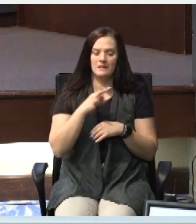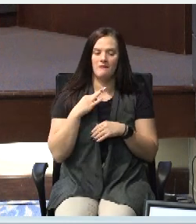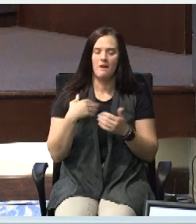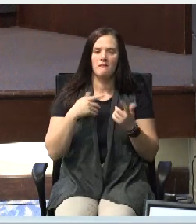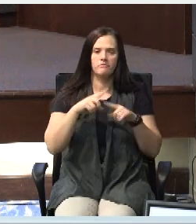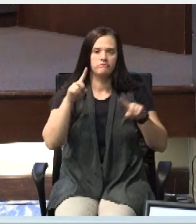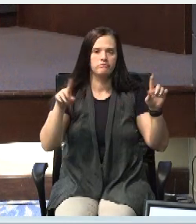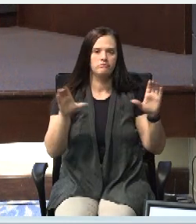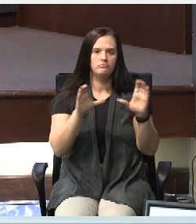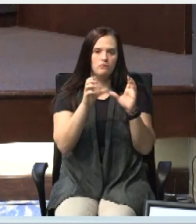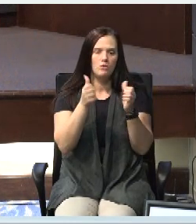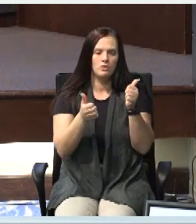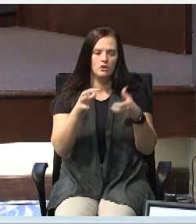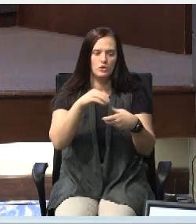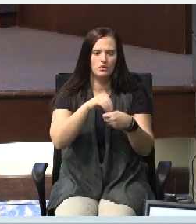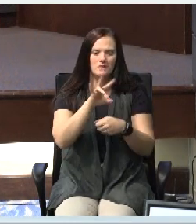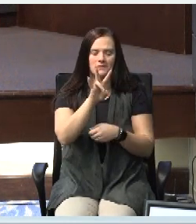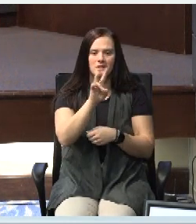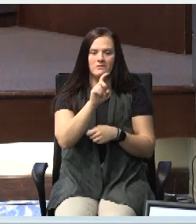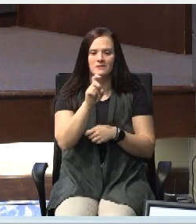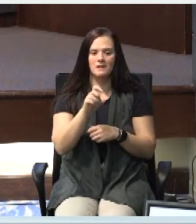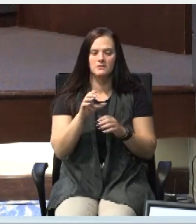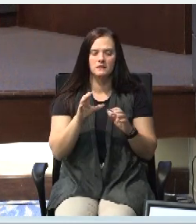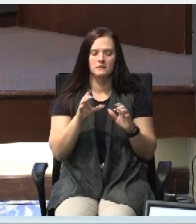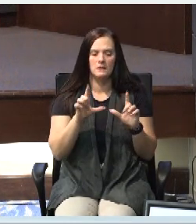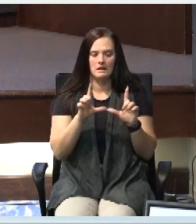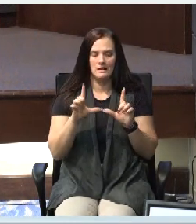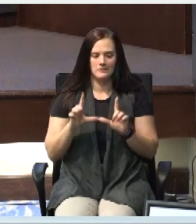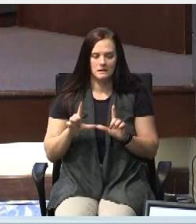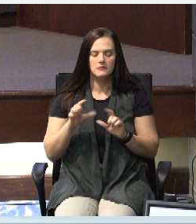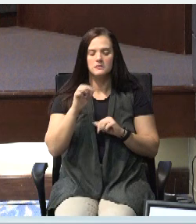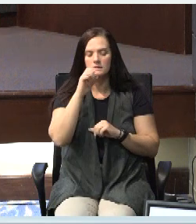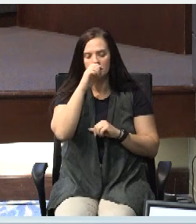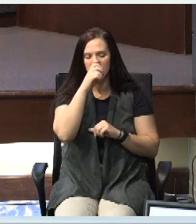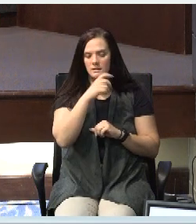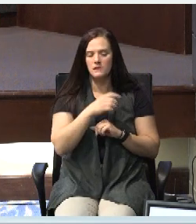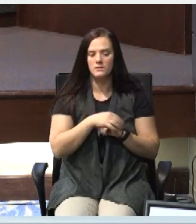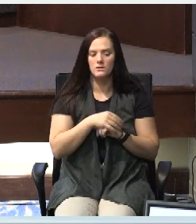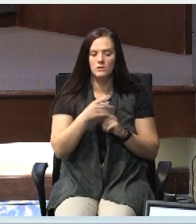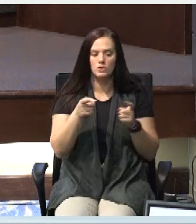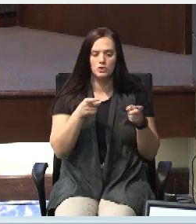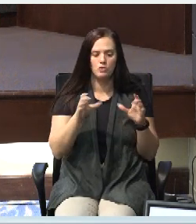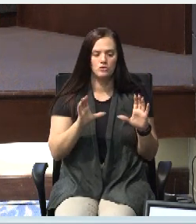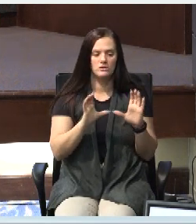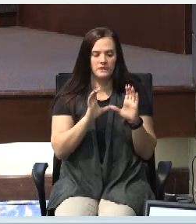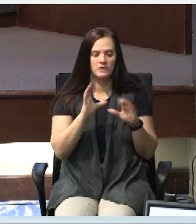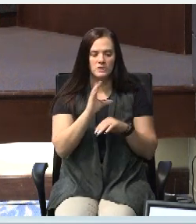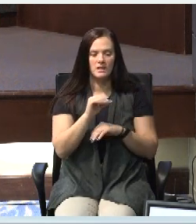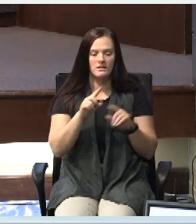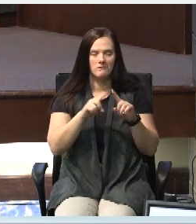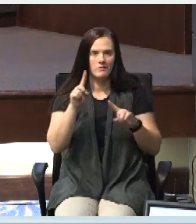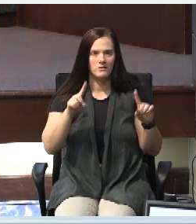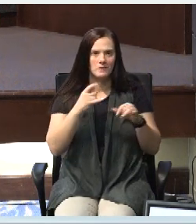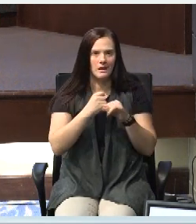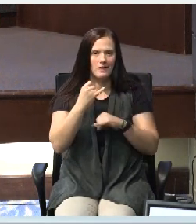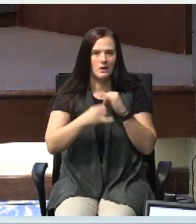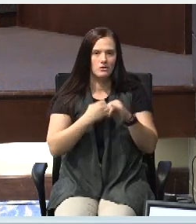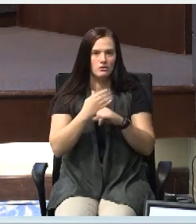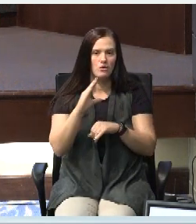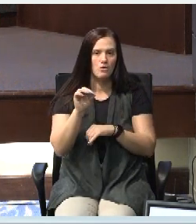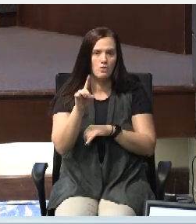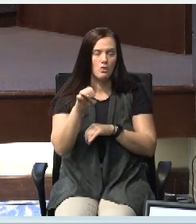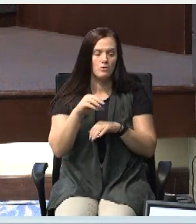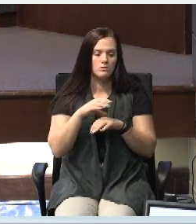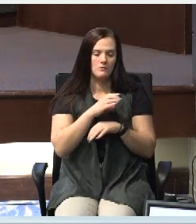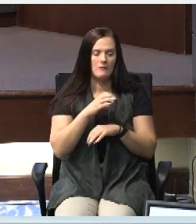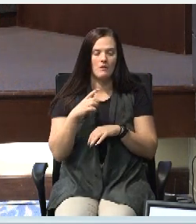of certifications, which include 7 Texas code officer licenses, 2 animal control certifications, and various international code